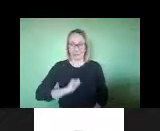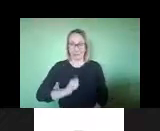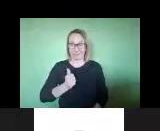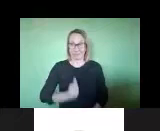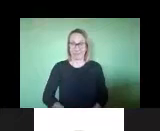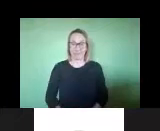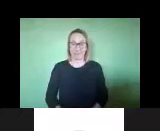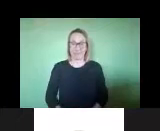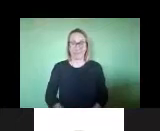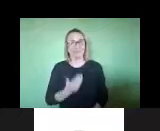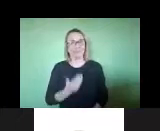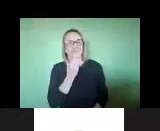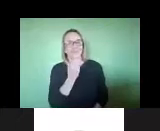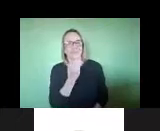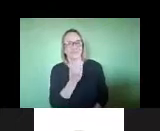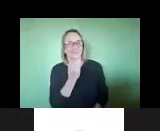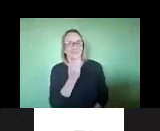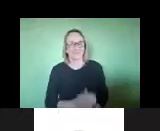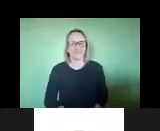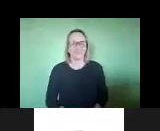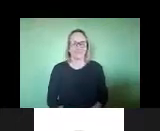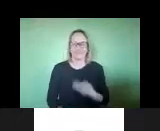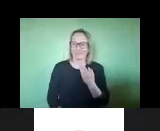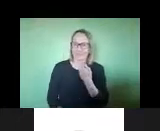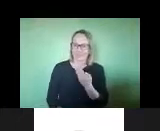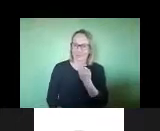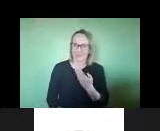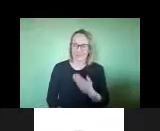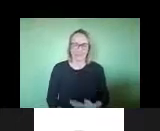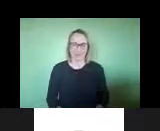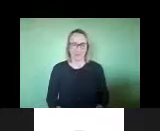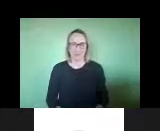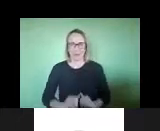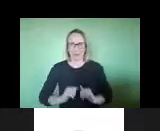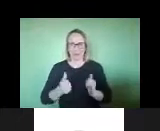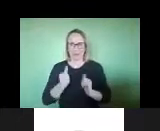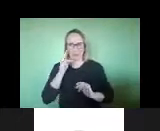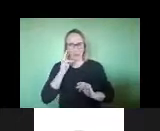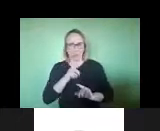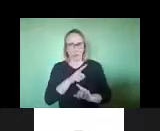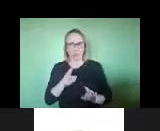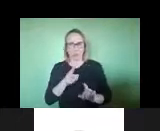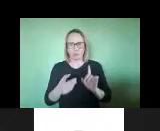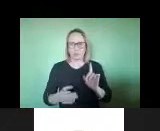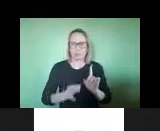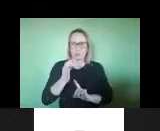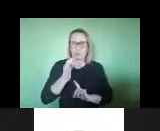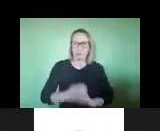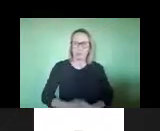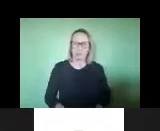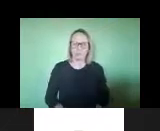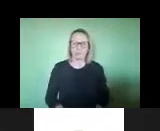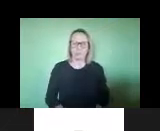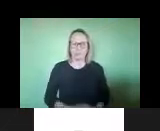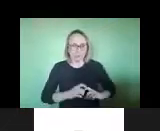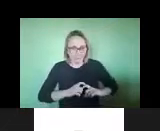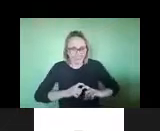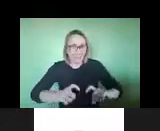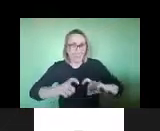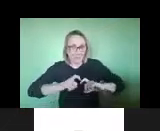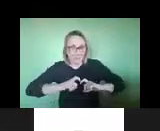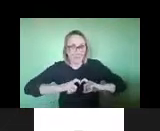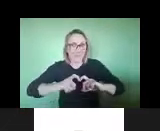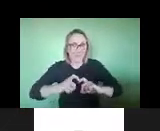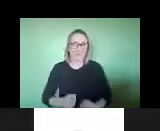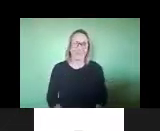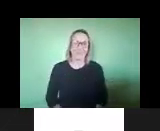great. Thank you so much, Teresa. Thank you. It's been great watching you on your journey, Thanks so much. and we just keep developing you even further. And thanks